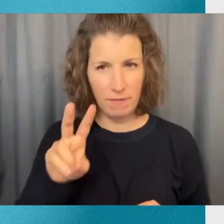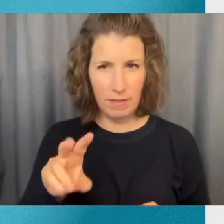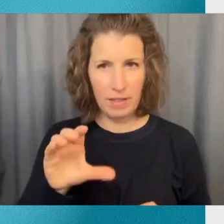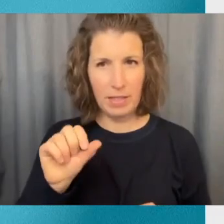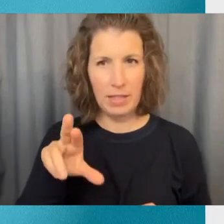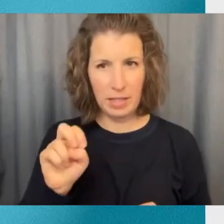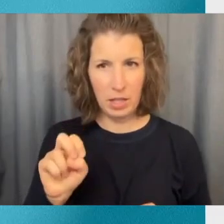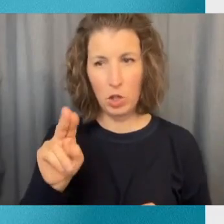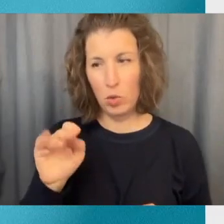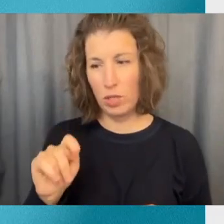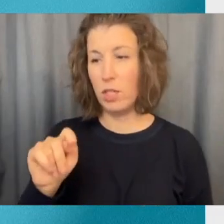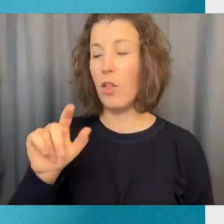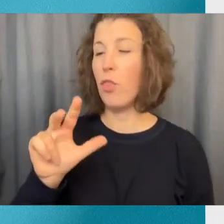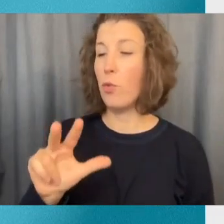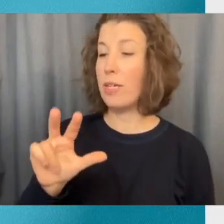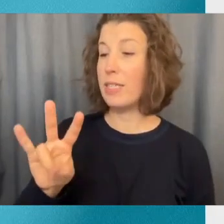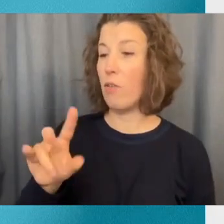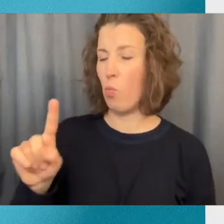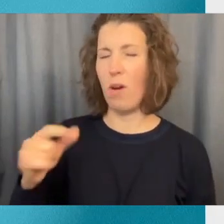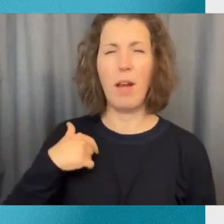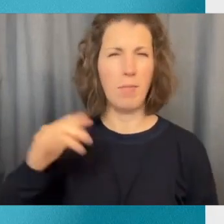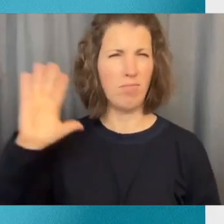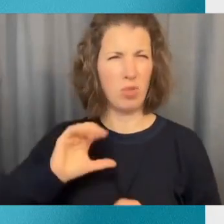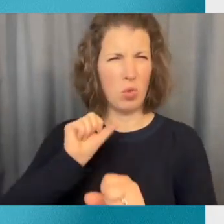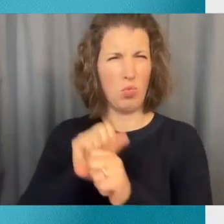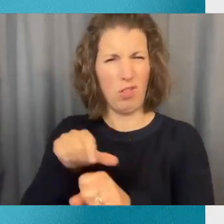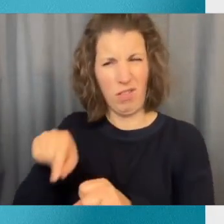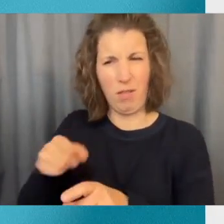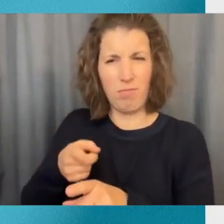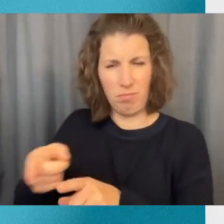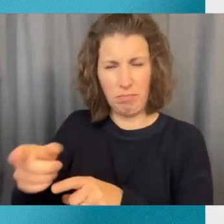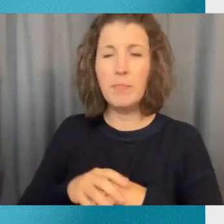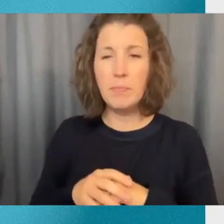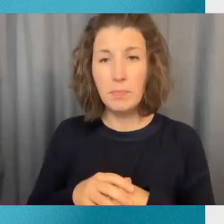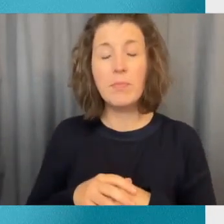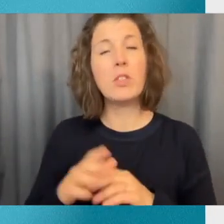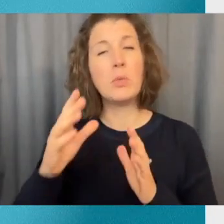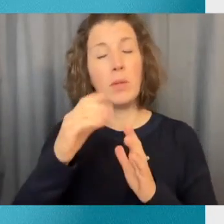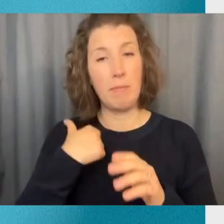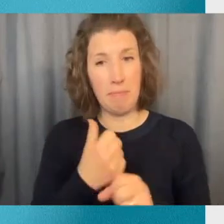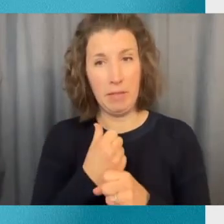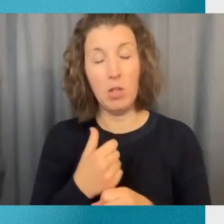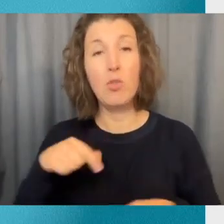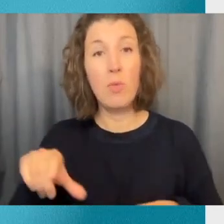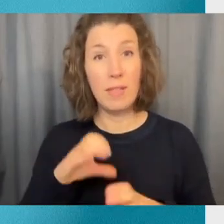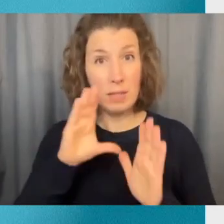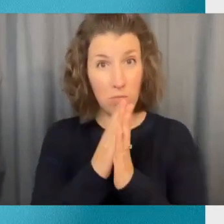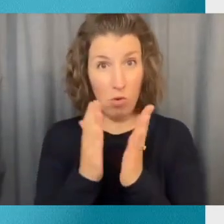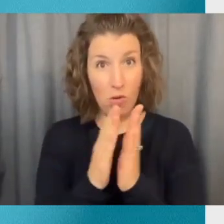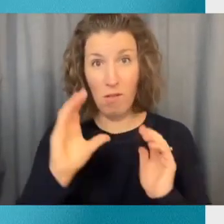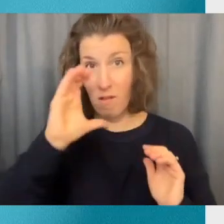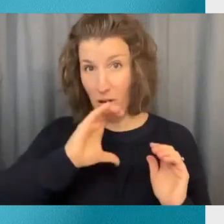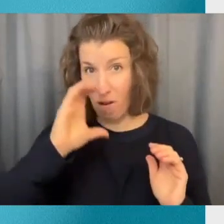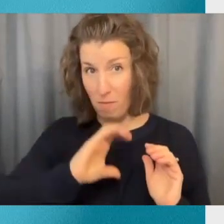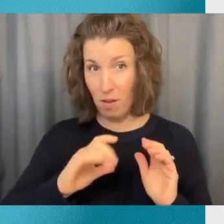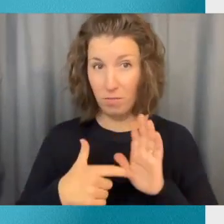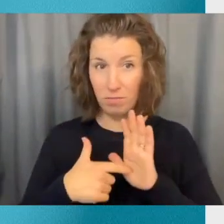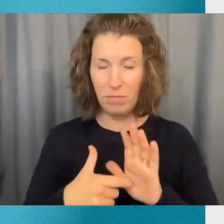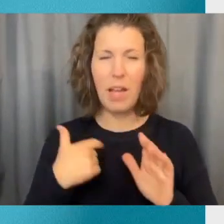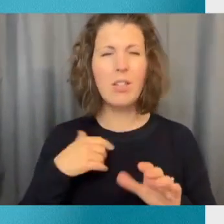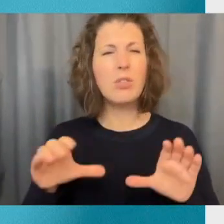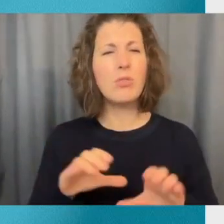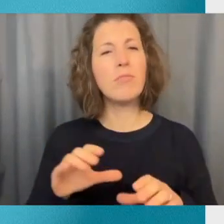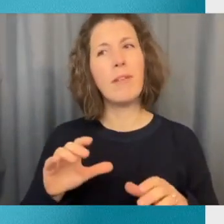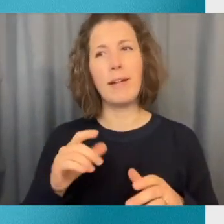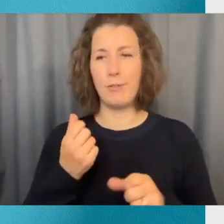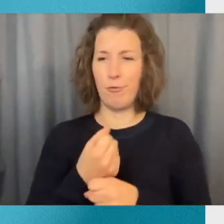was where I worked as a nurse. To do this book and to do it in comic form, I had to create sort of what we call an avatar of